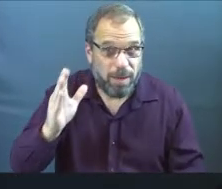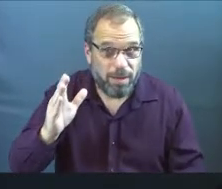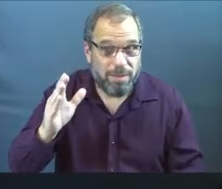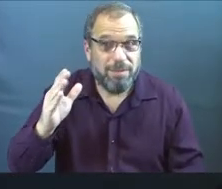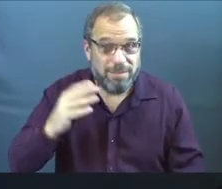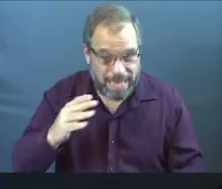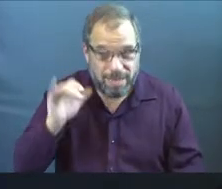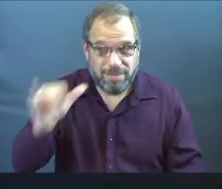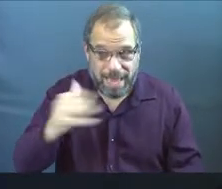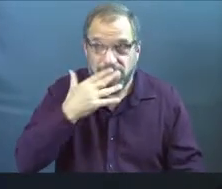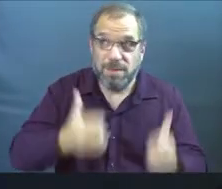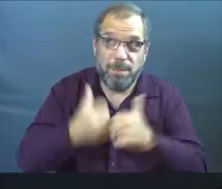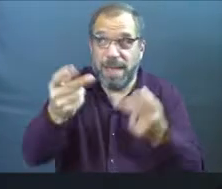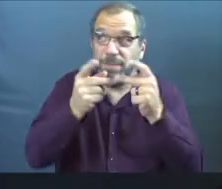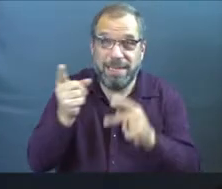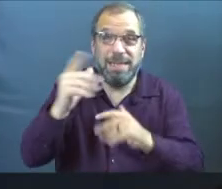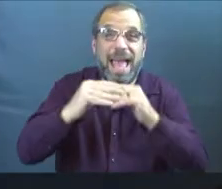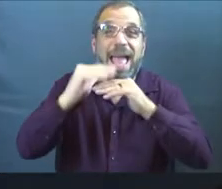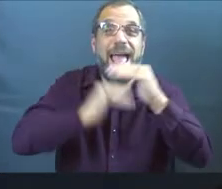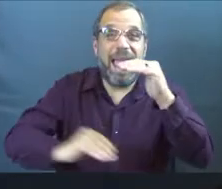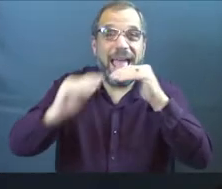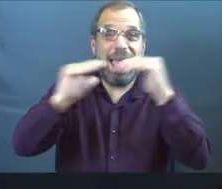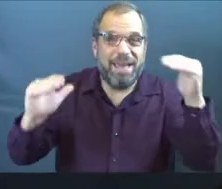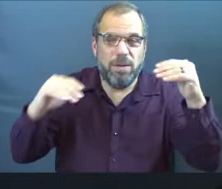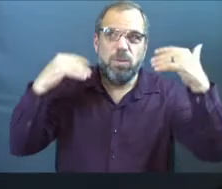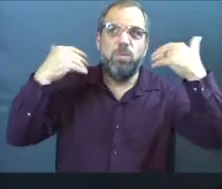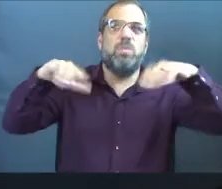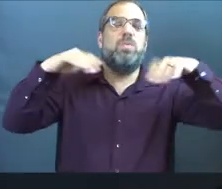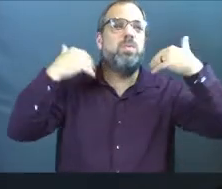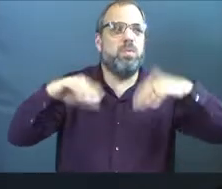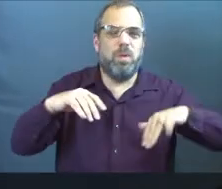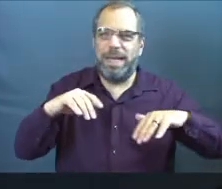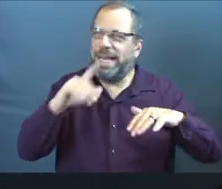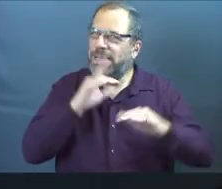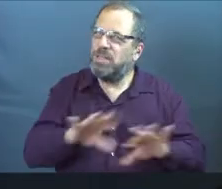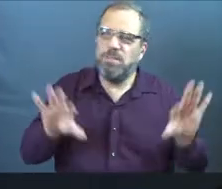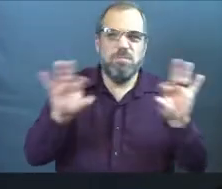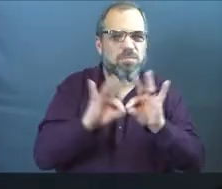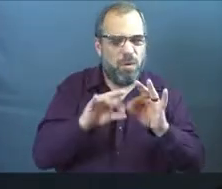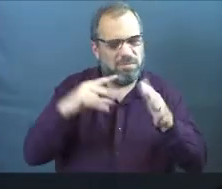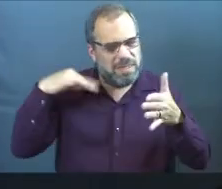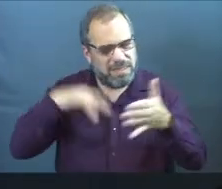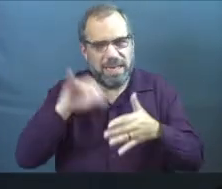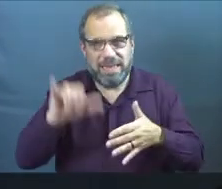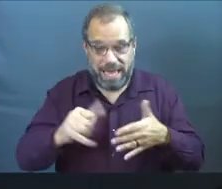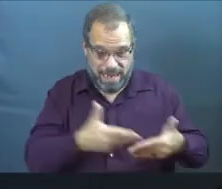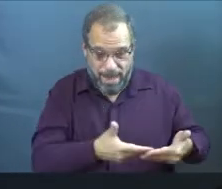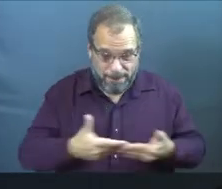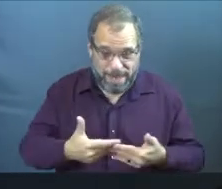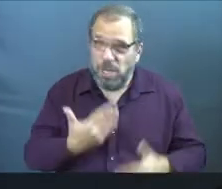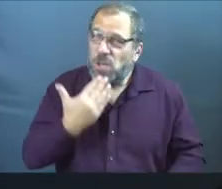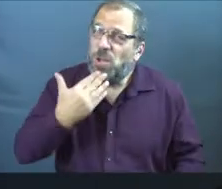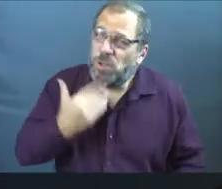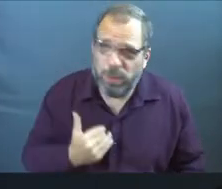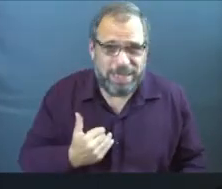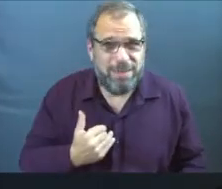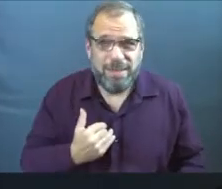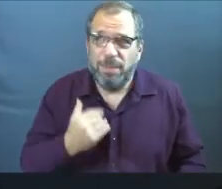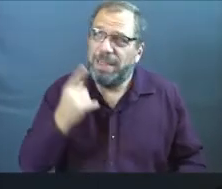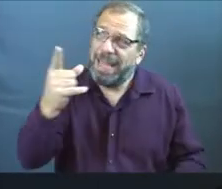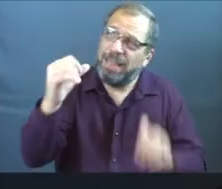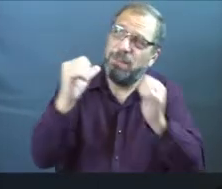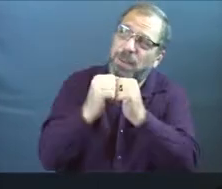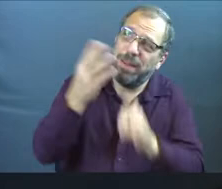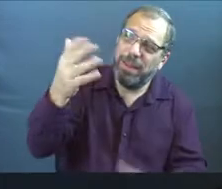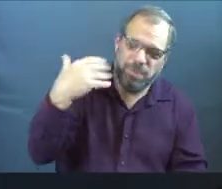got them. They're in the best place possible now. And so I just think it's an important thing to dig into that and realize that our babies, our sweet babies, get to go with